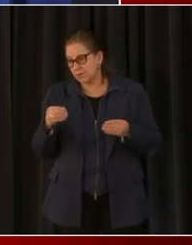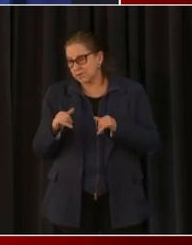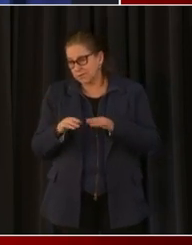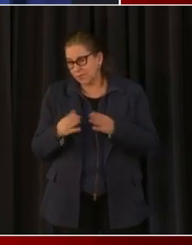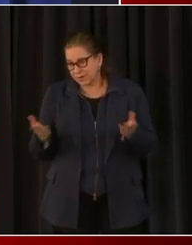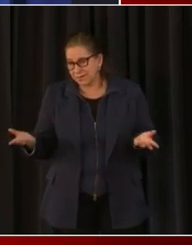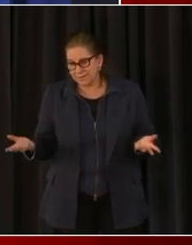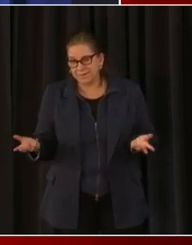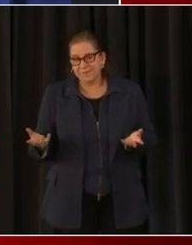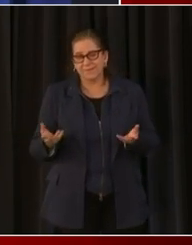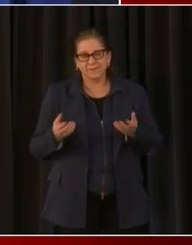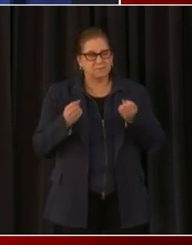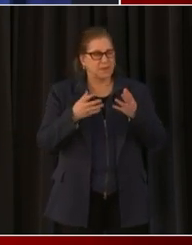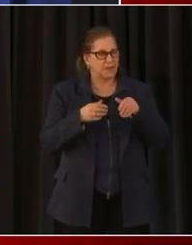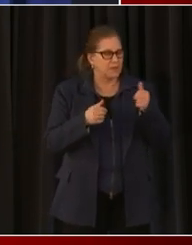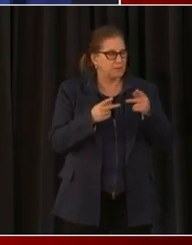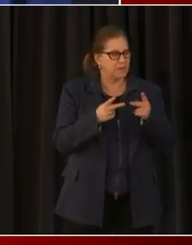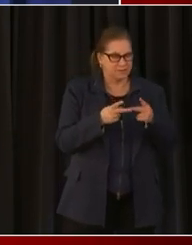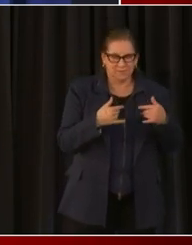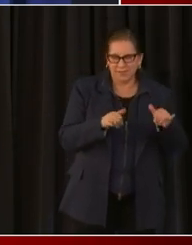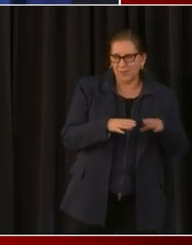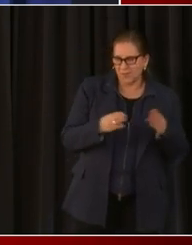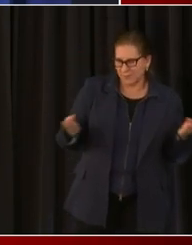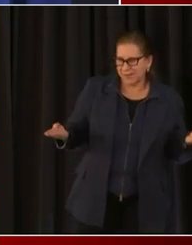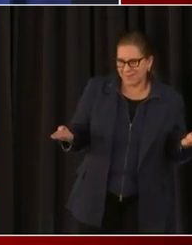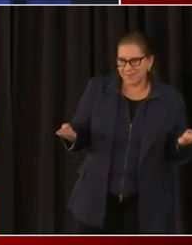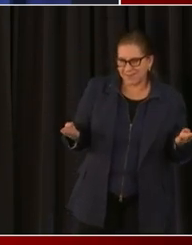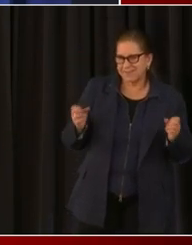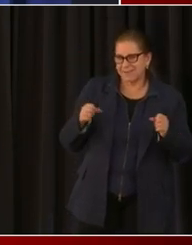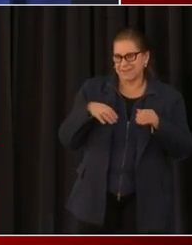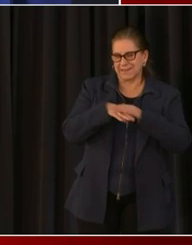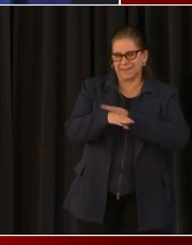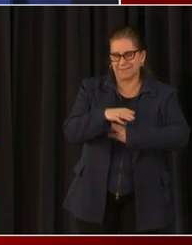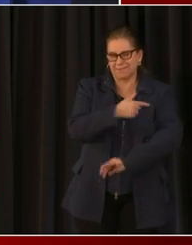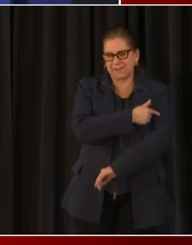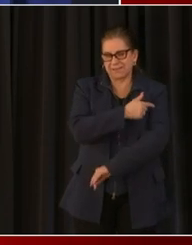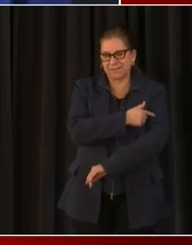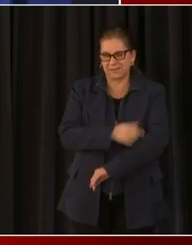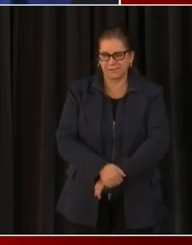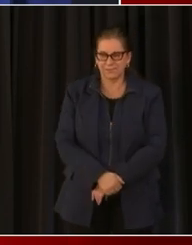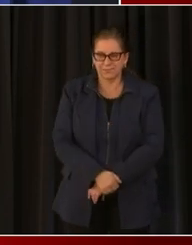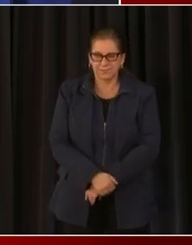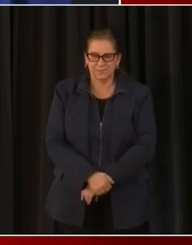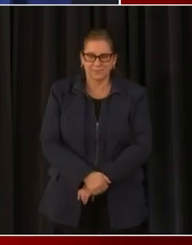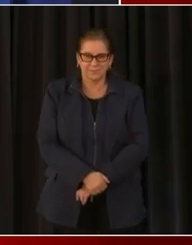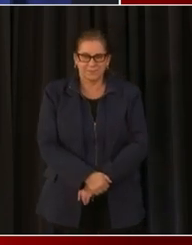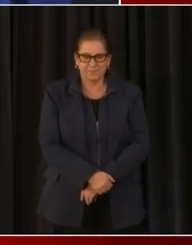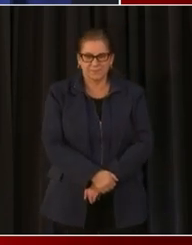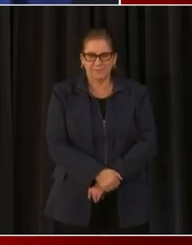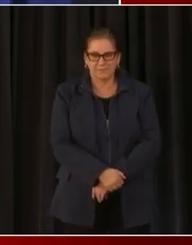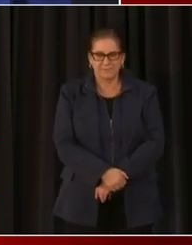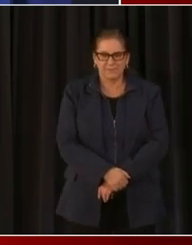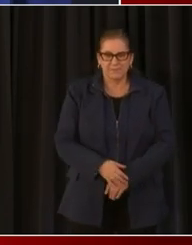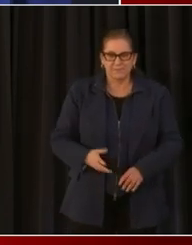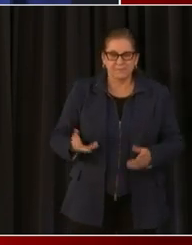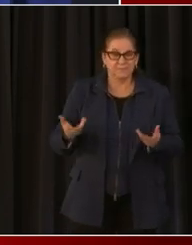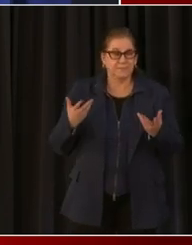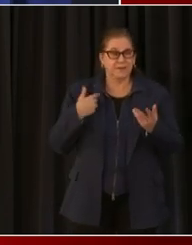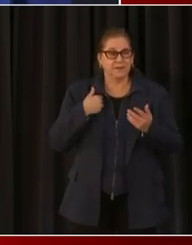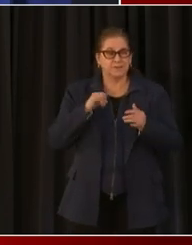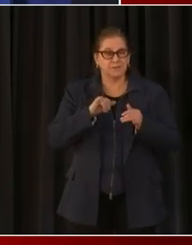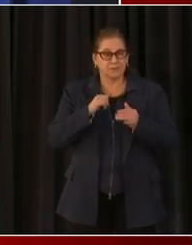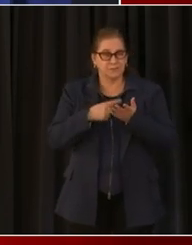our healthcare facilities, and so we're able to maintain those operations, work very closely with the Department of General Services